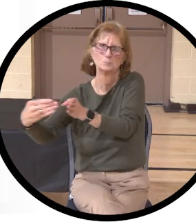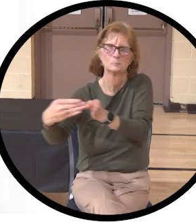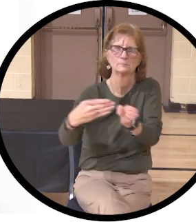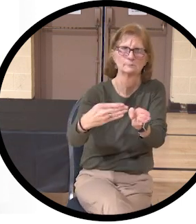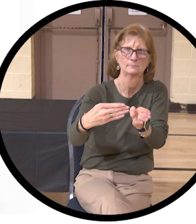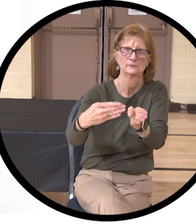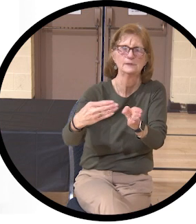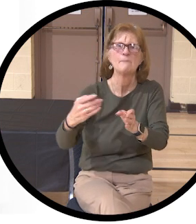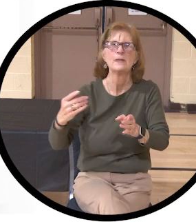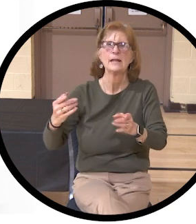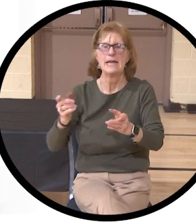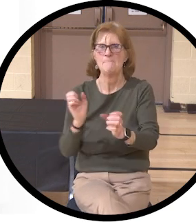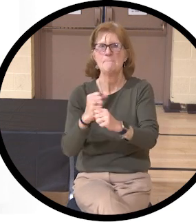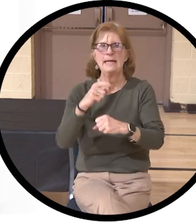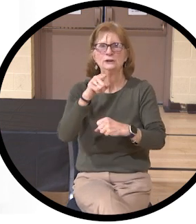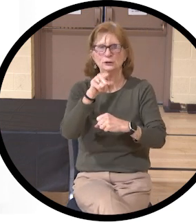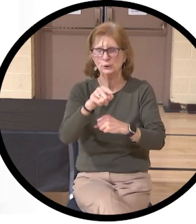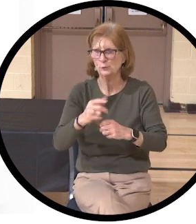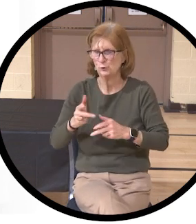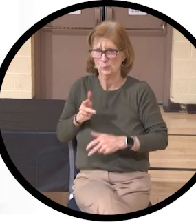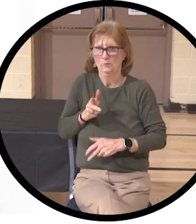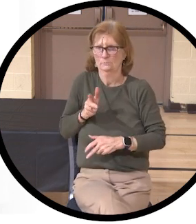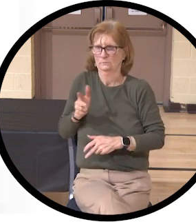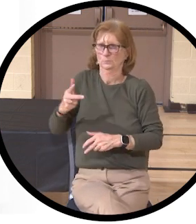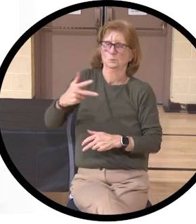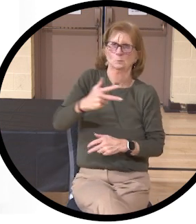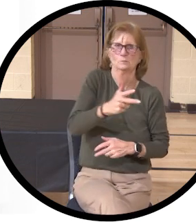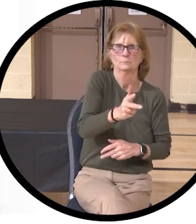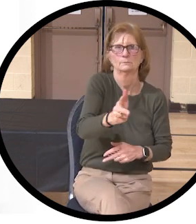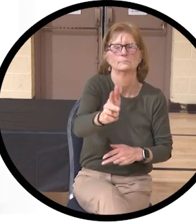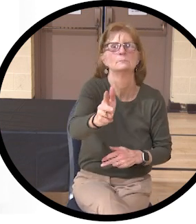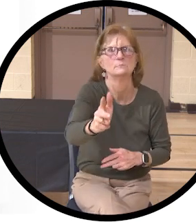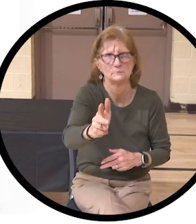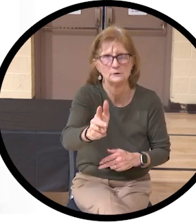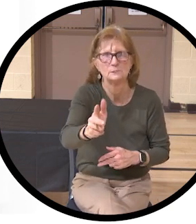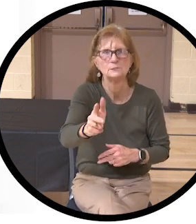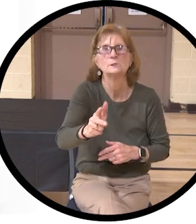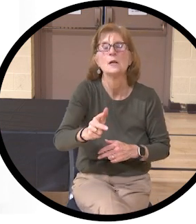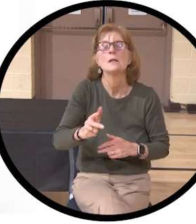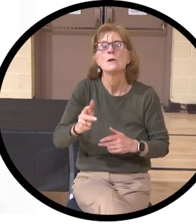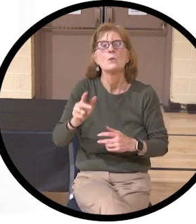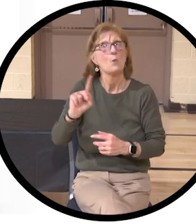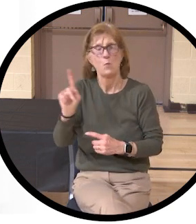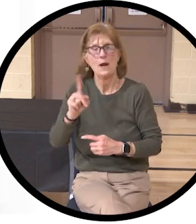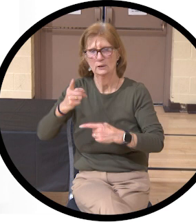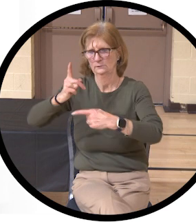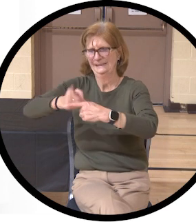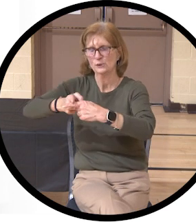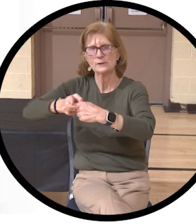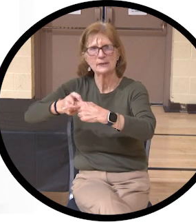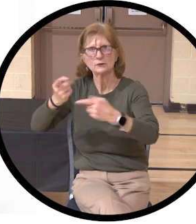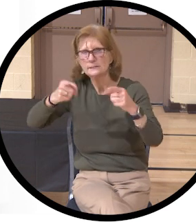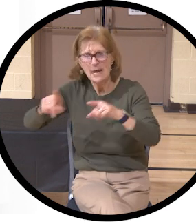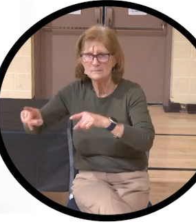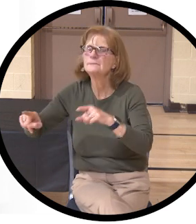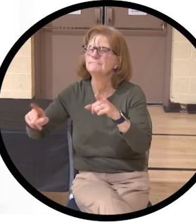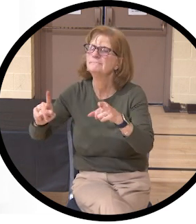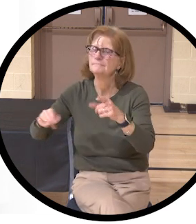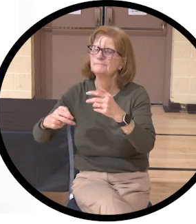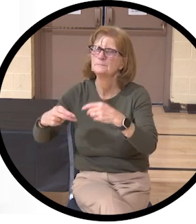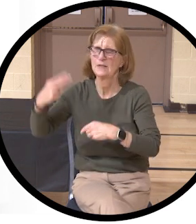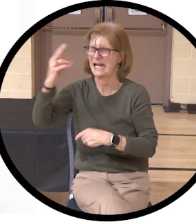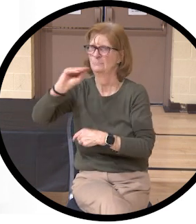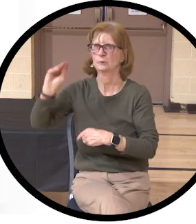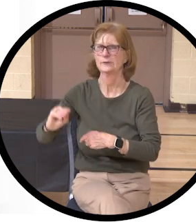because they focus the calming at the intersection. Intersections are where 2/3 of crashes occur, so they're the most important place to see